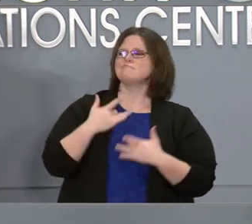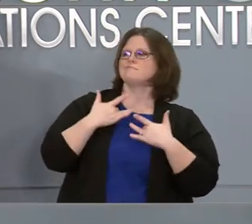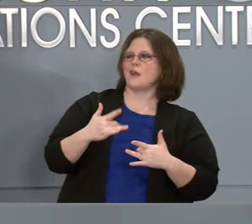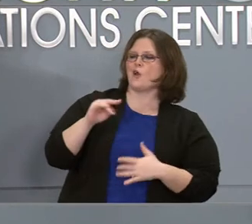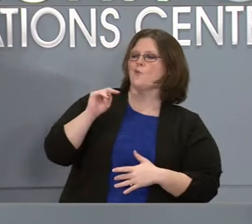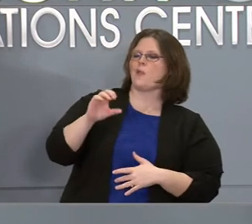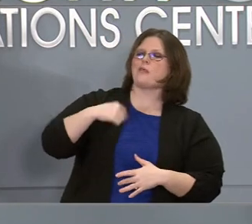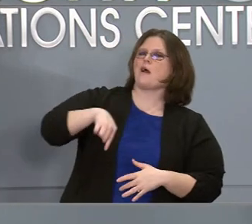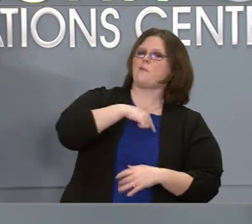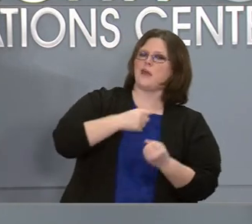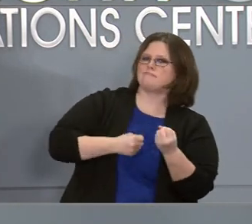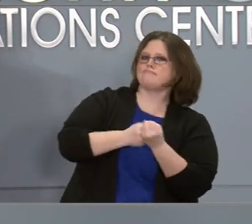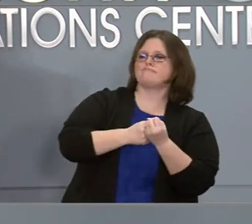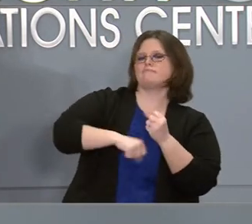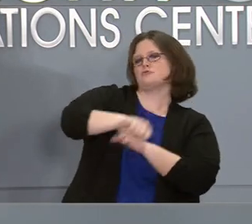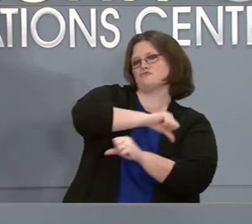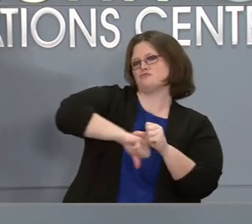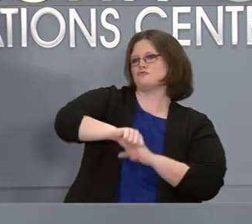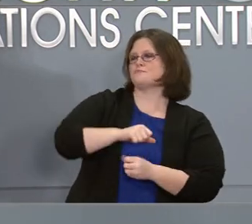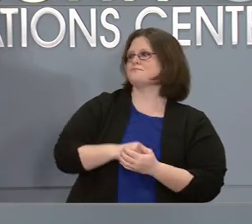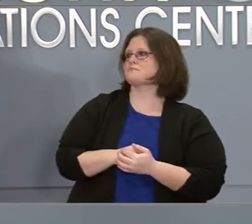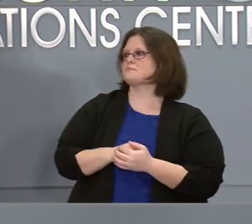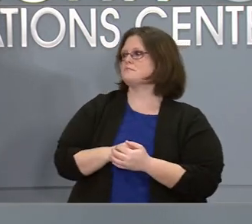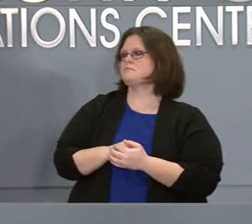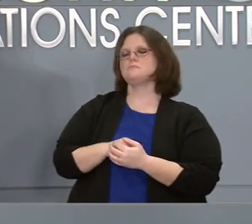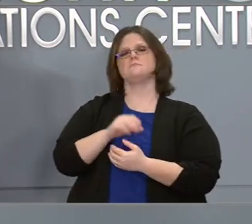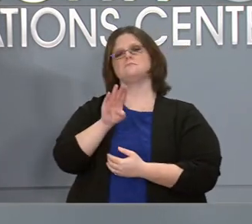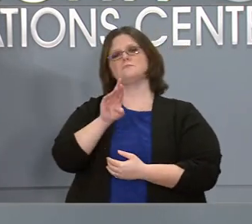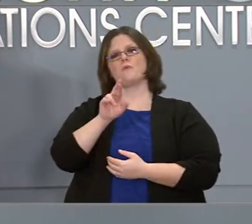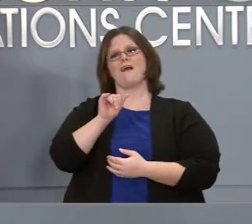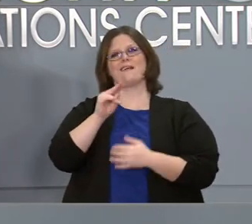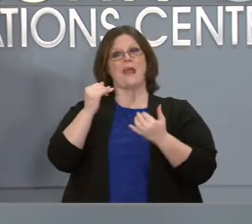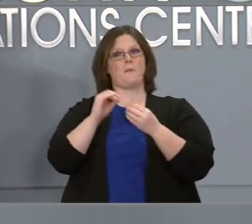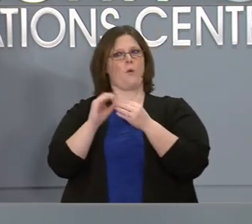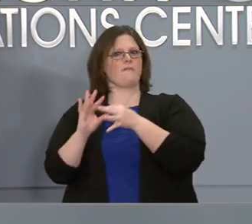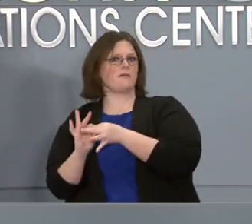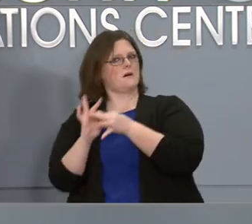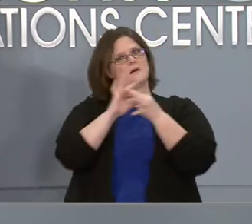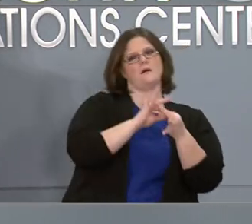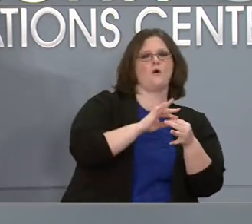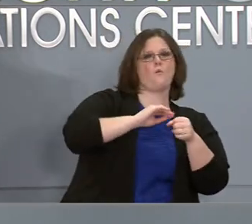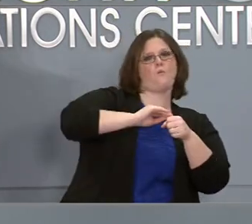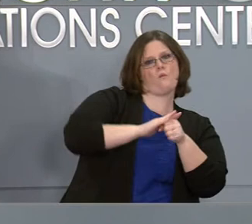other. Two final ones on weathering a different storm with the pandemic.